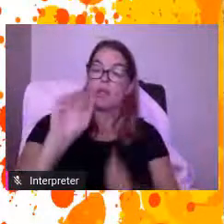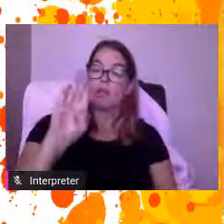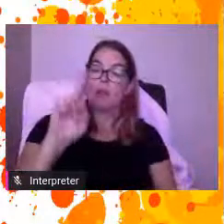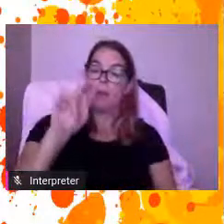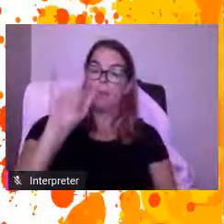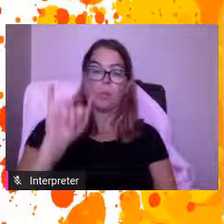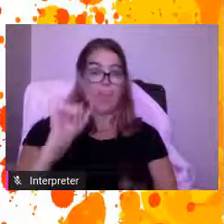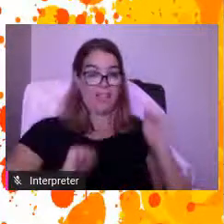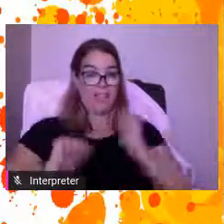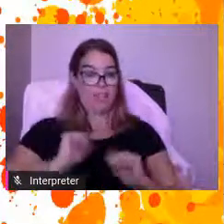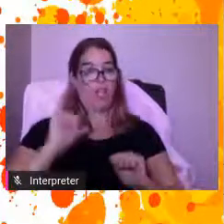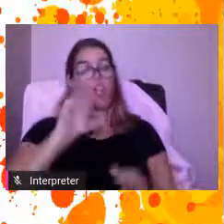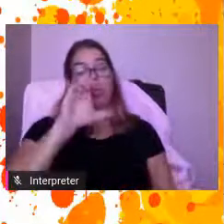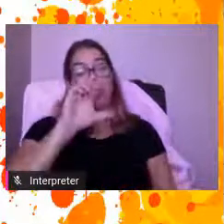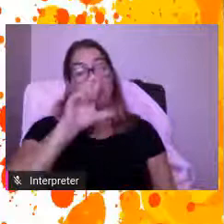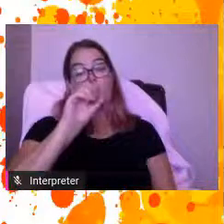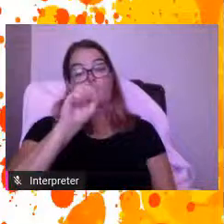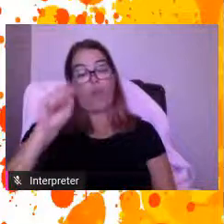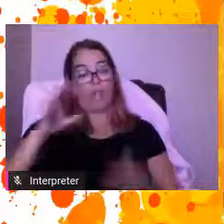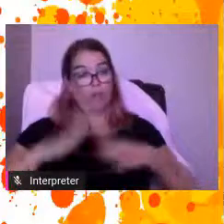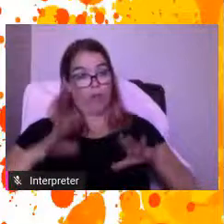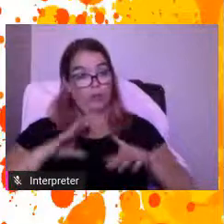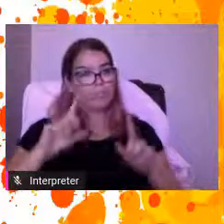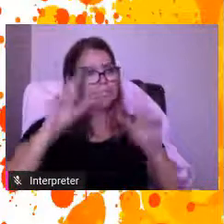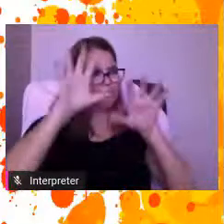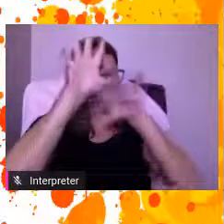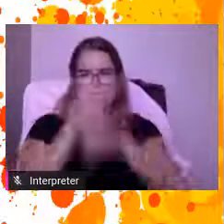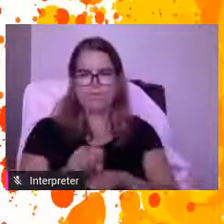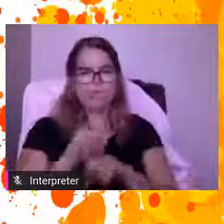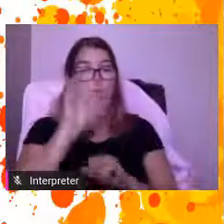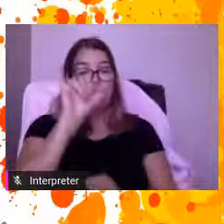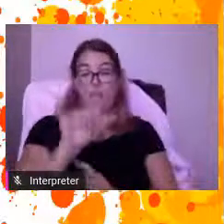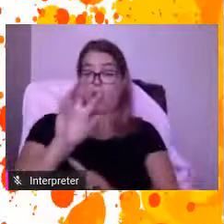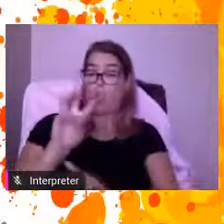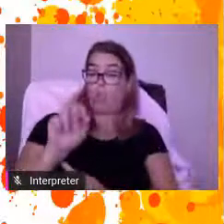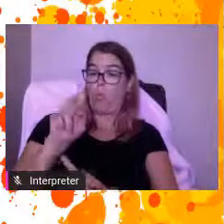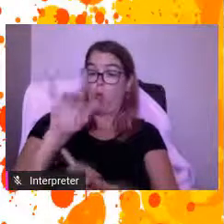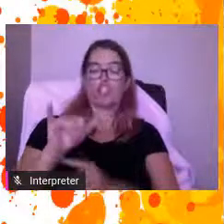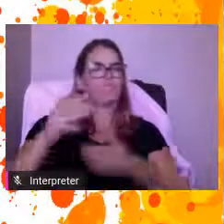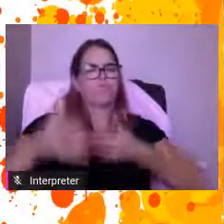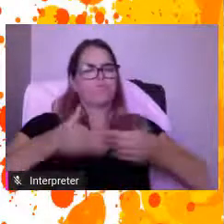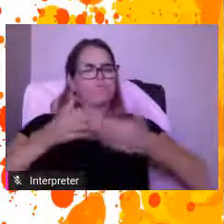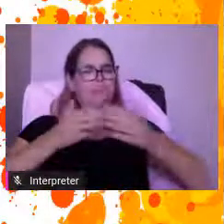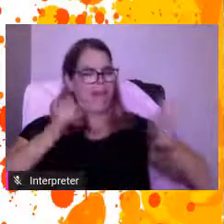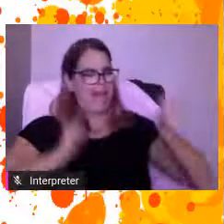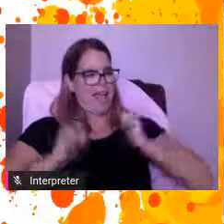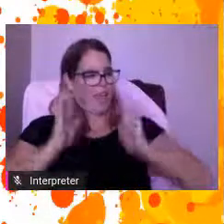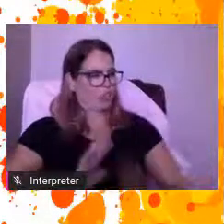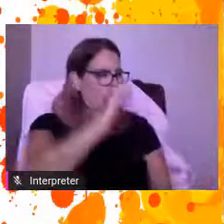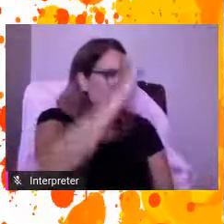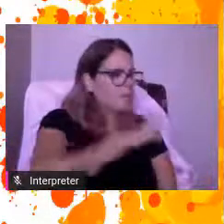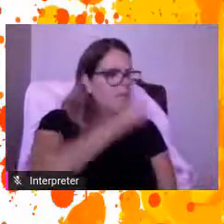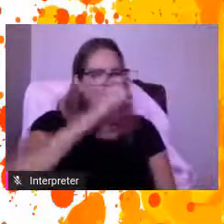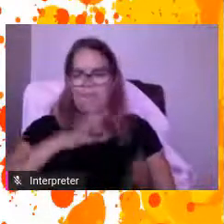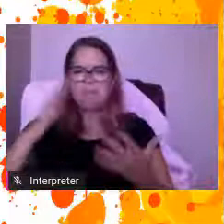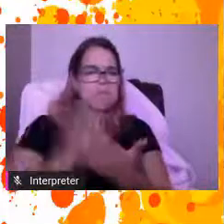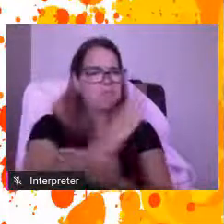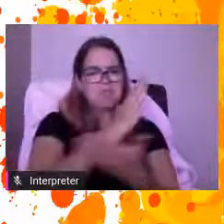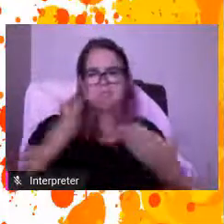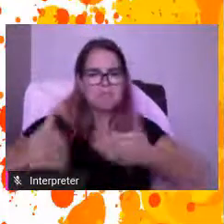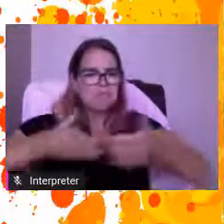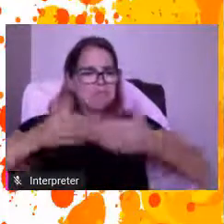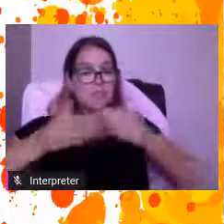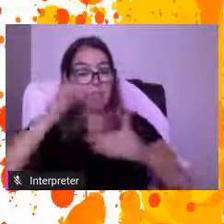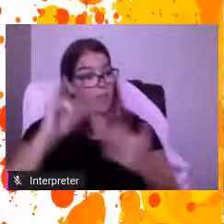practice, well-known wakashu roles could be played by actors of any sex. It's this gender fluidity that has some scholars referring to wakashu